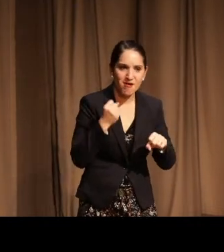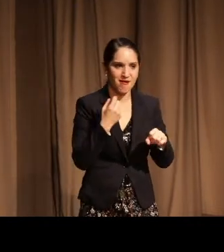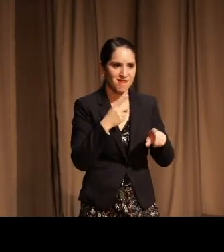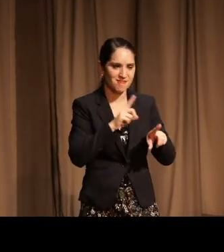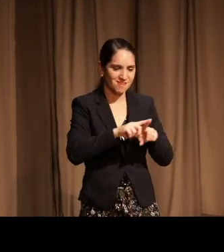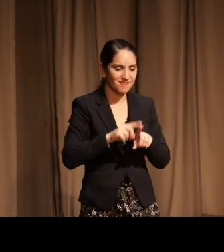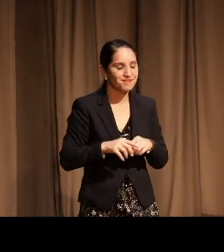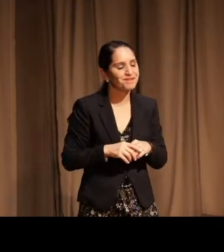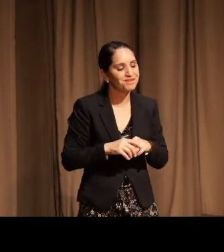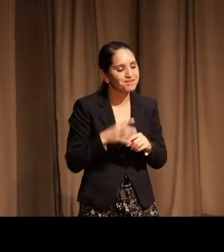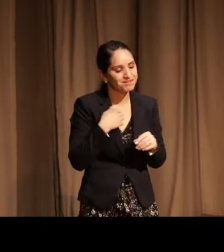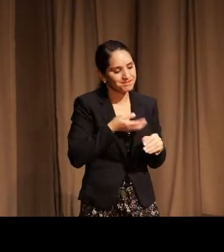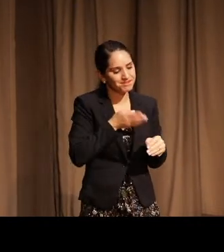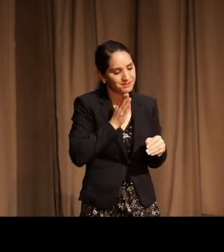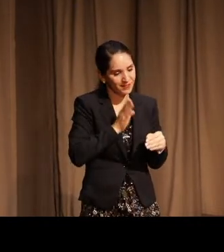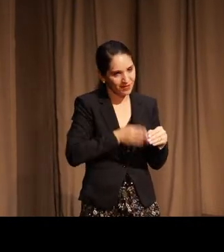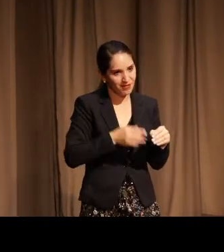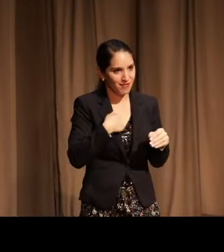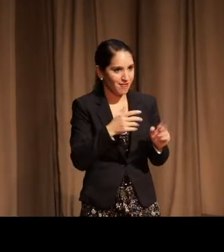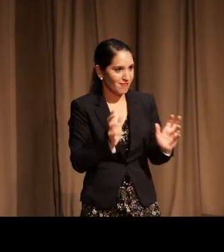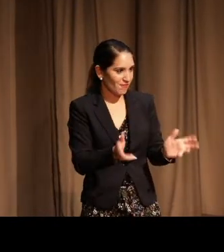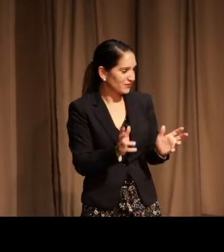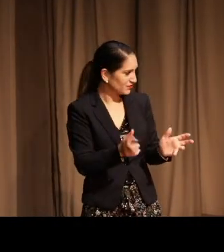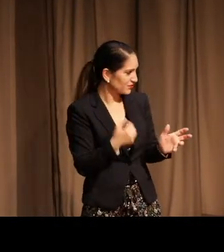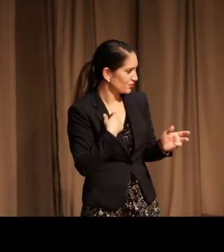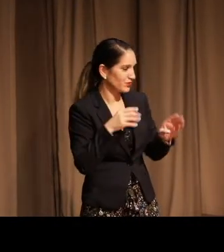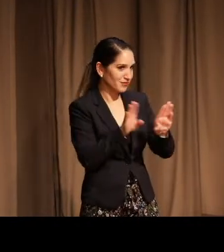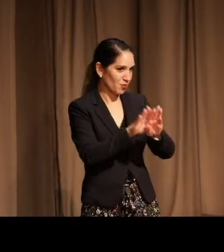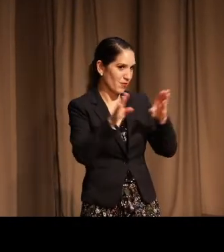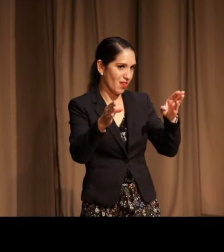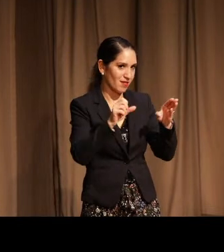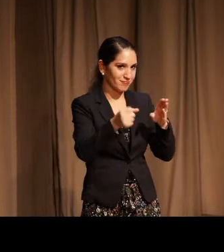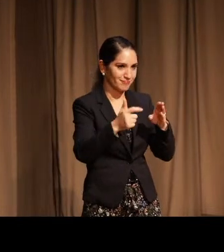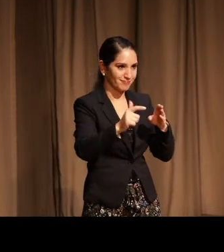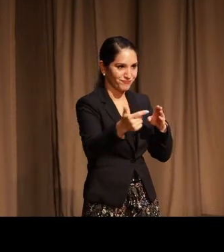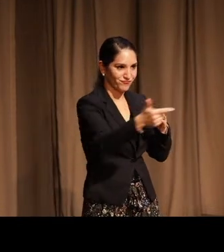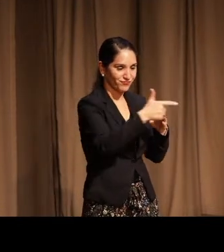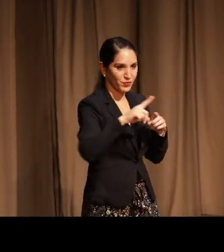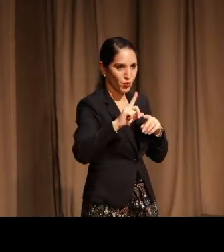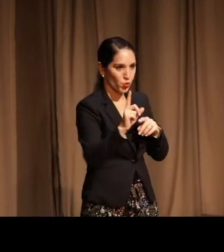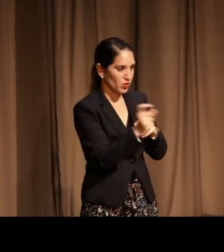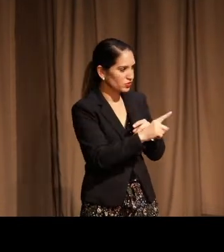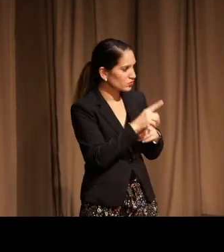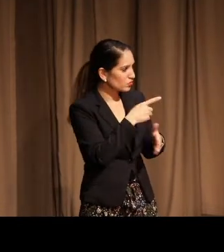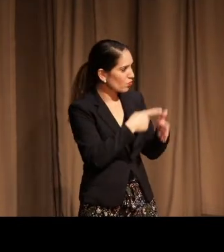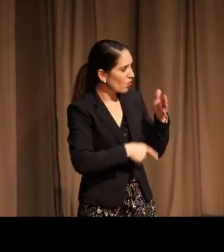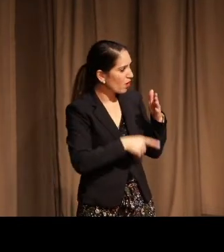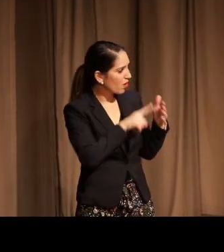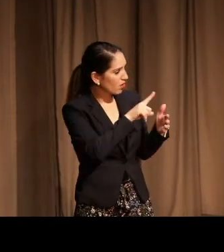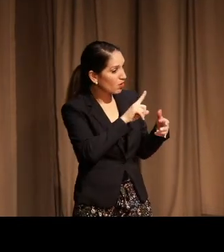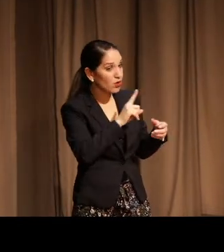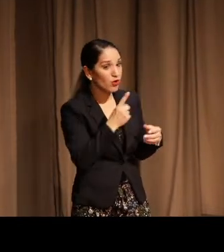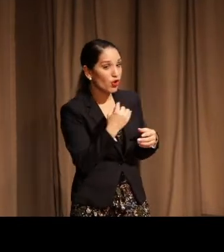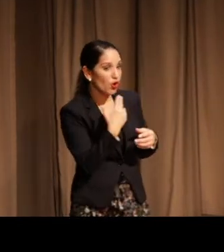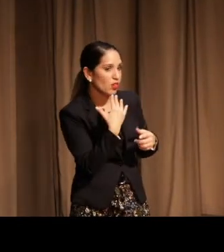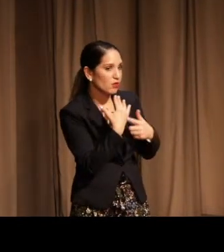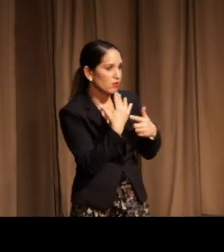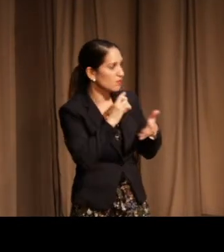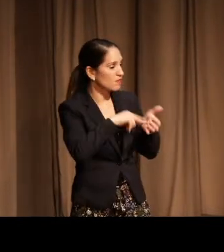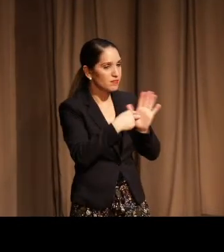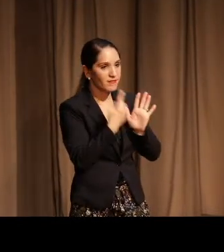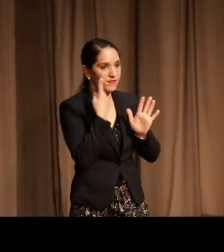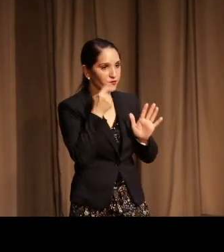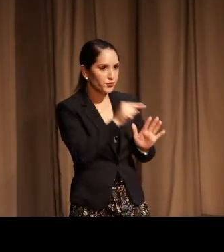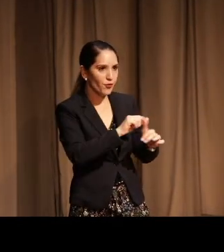to end, our conversation so we can open up to questions, what does color mean for you? How do you work with color, and how do